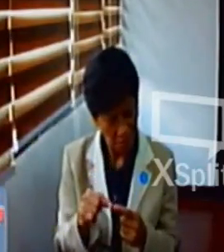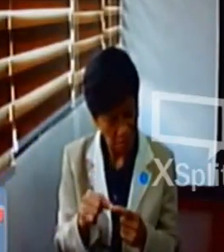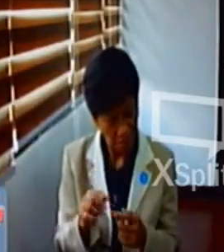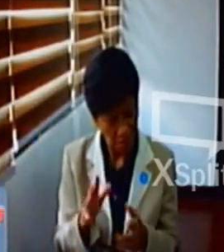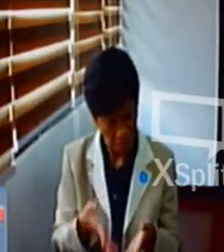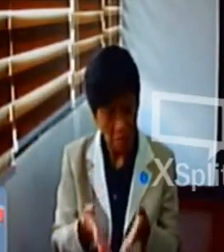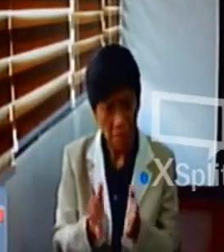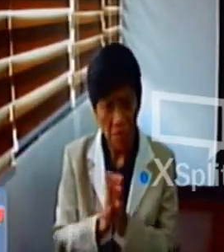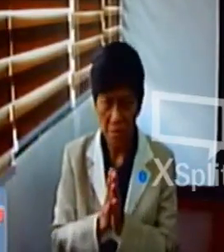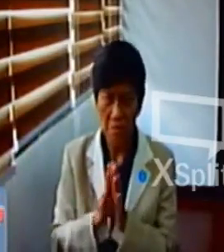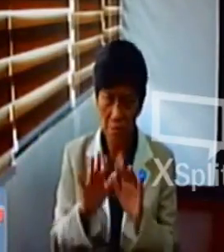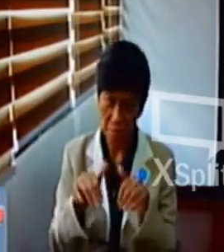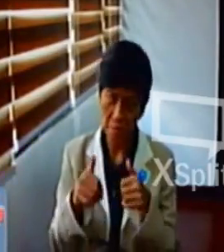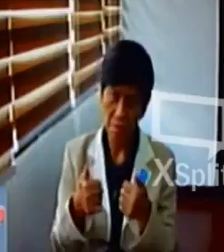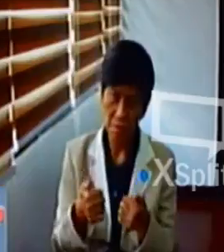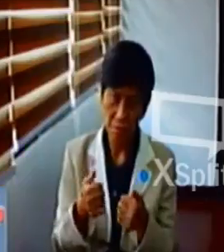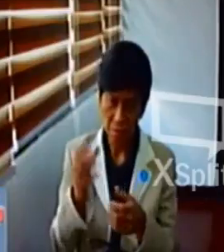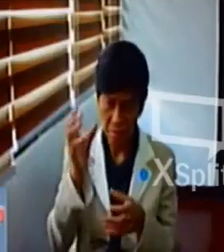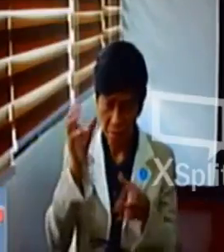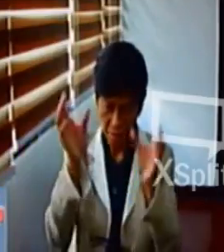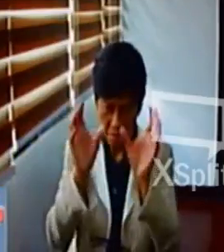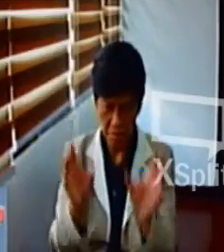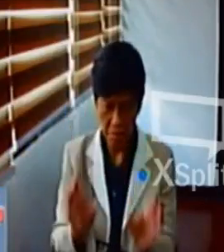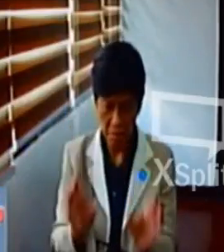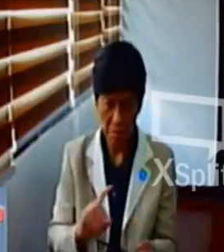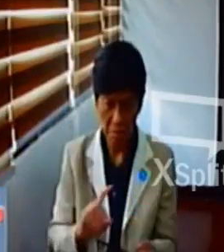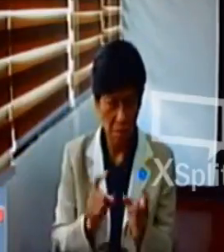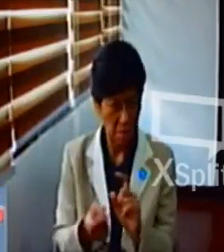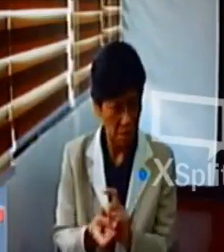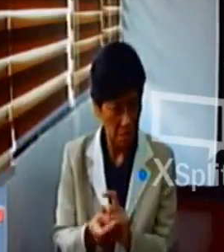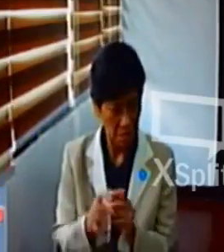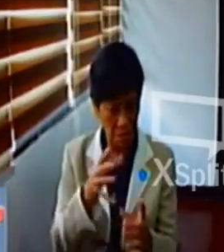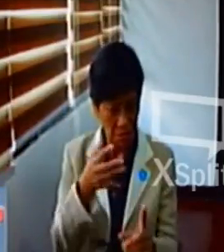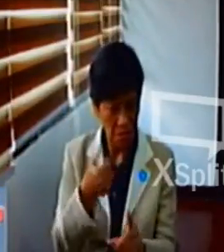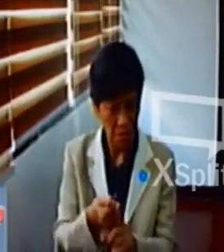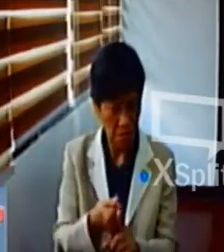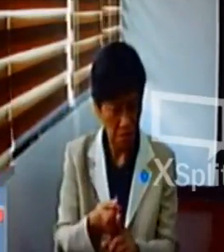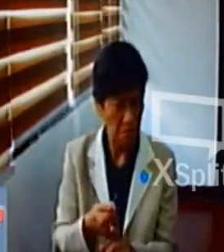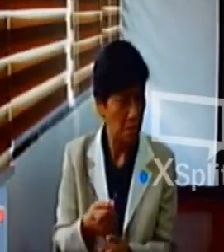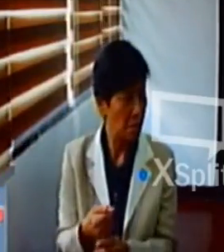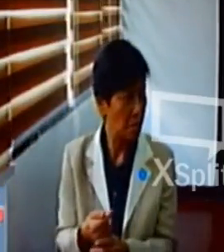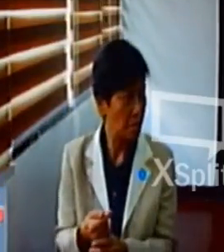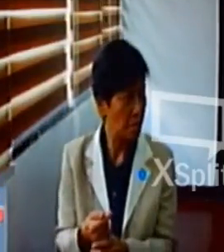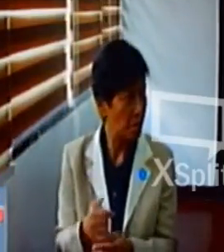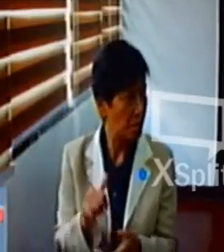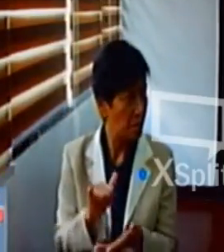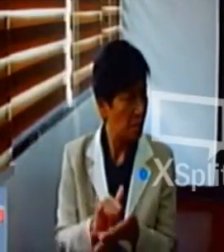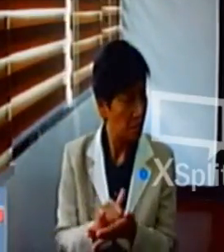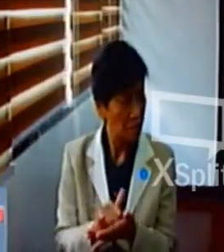ask how climate change is impacting that, plus